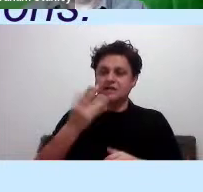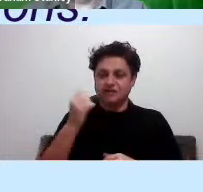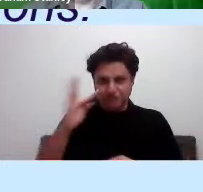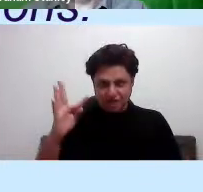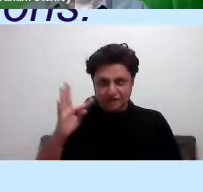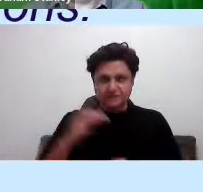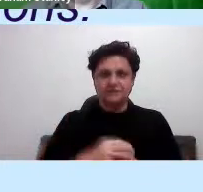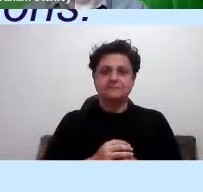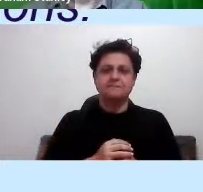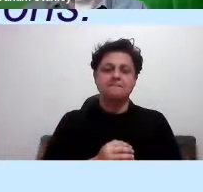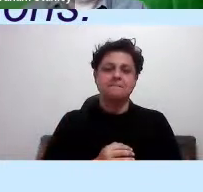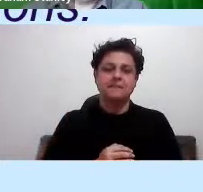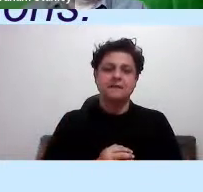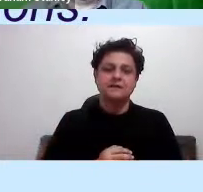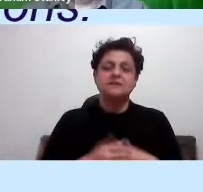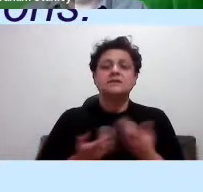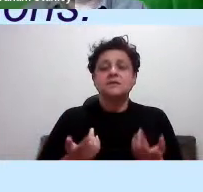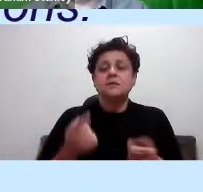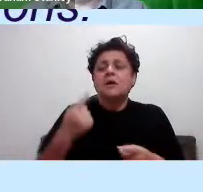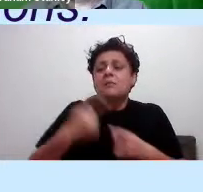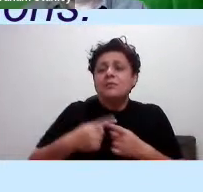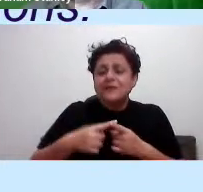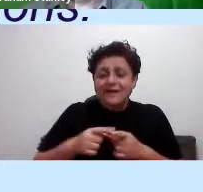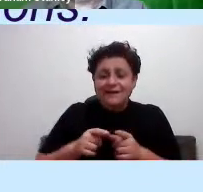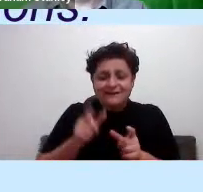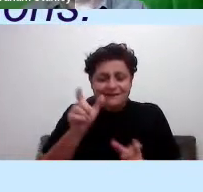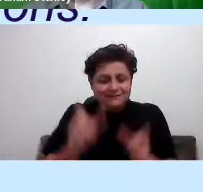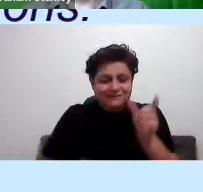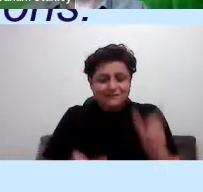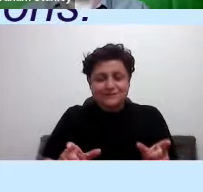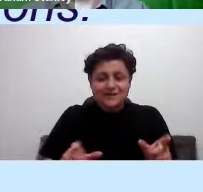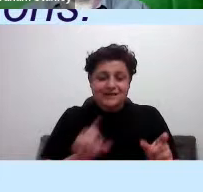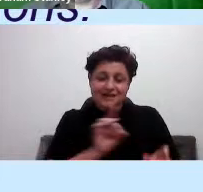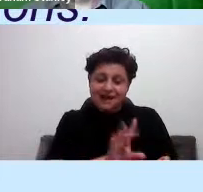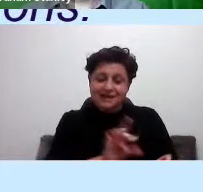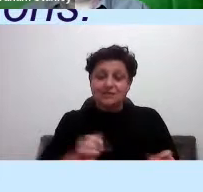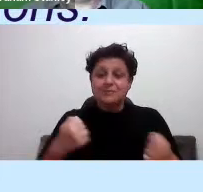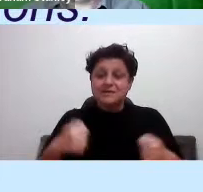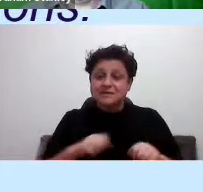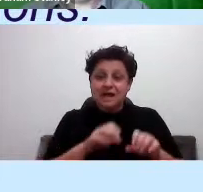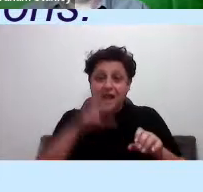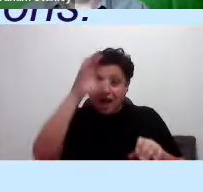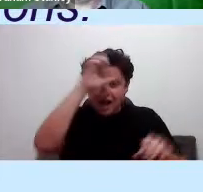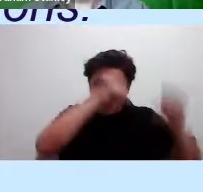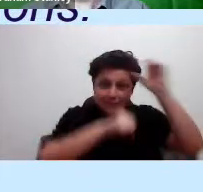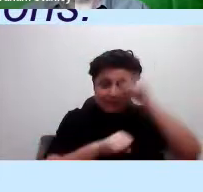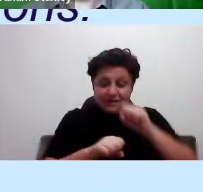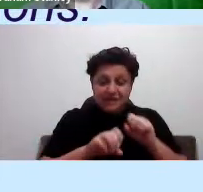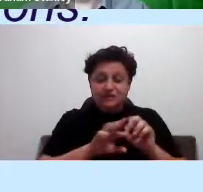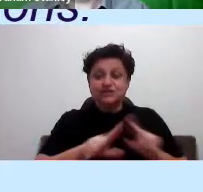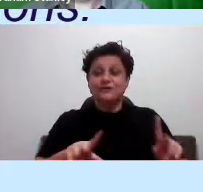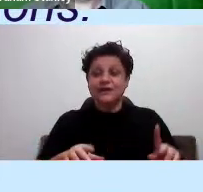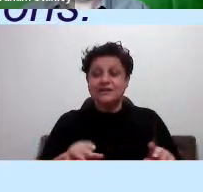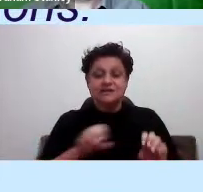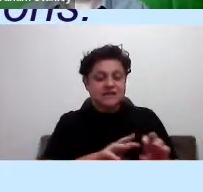necessary? And I look forward to reading the comments that you write in the